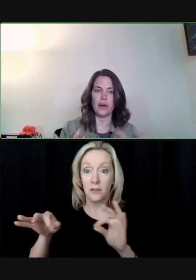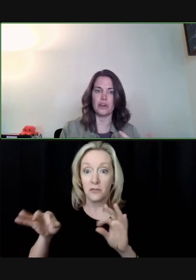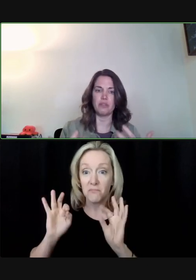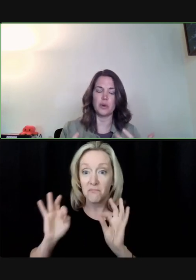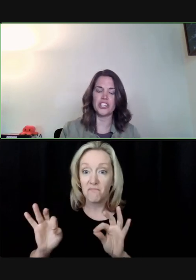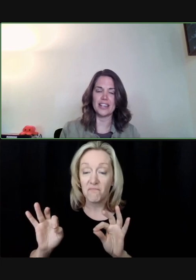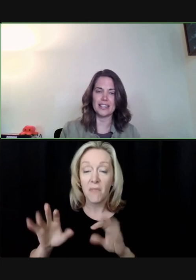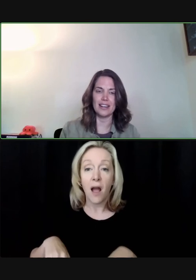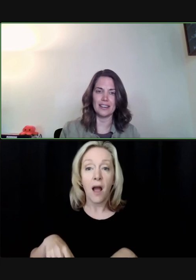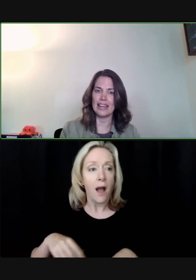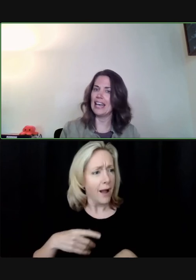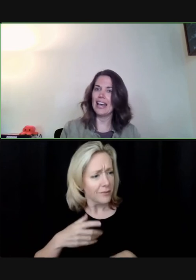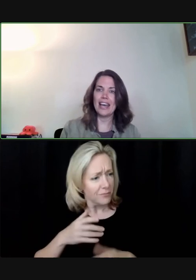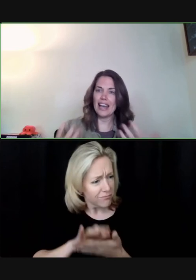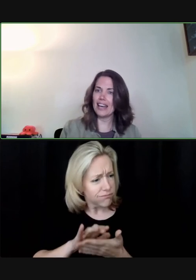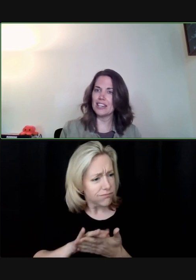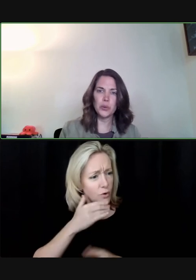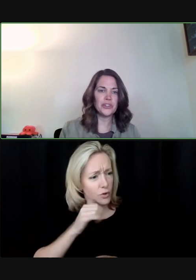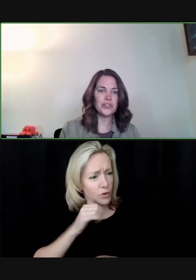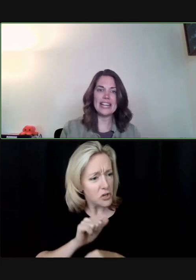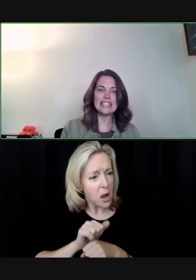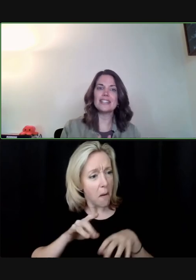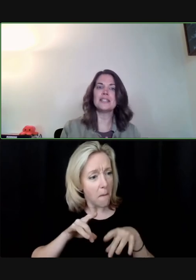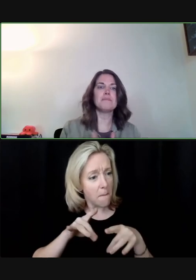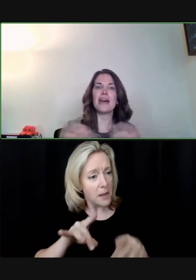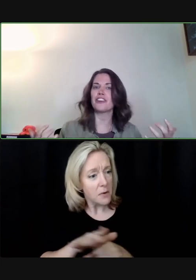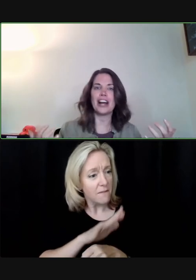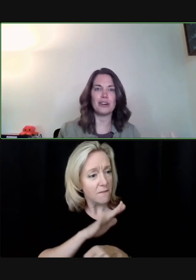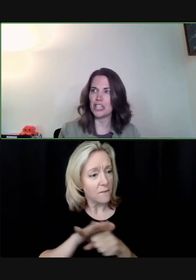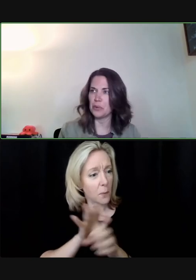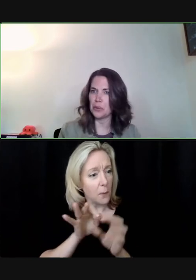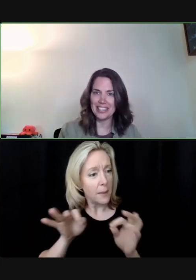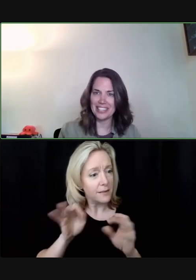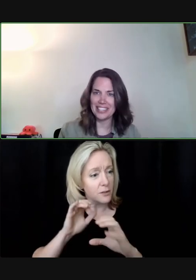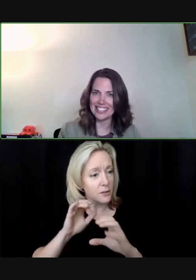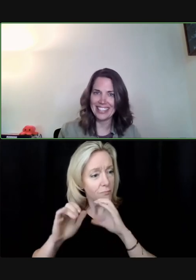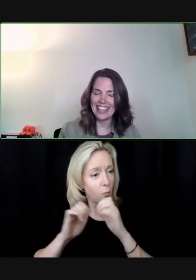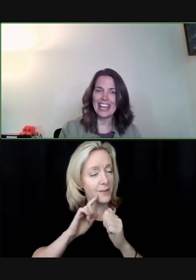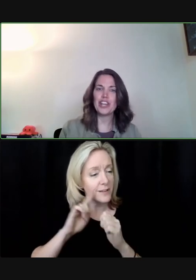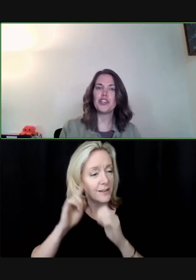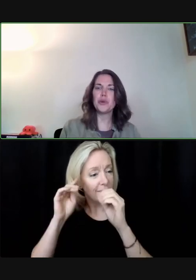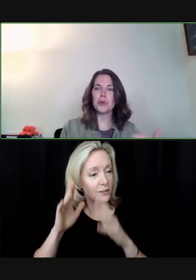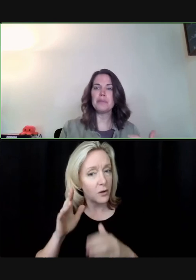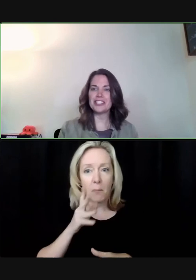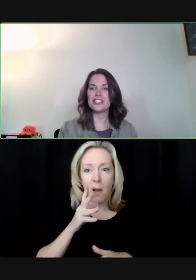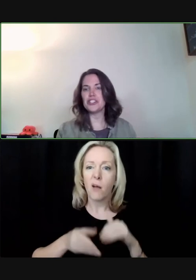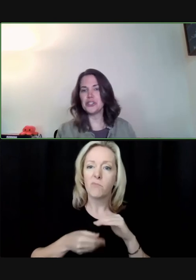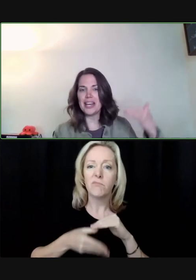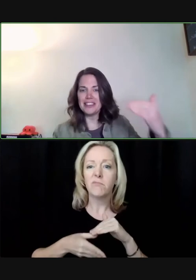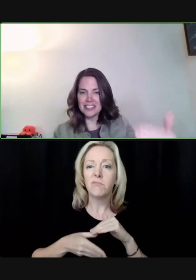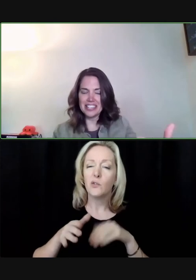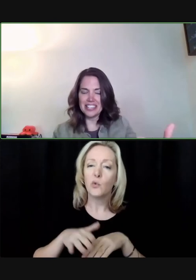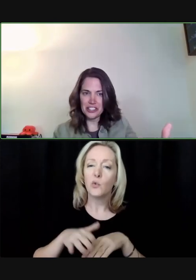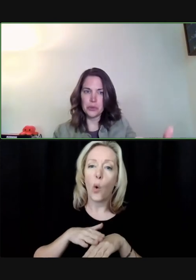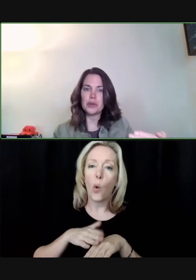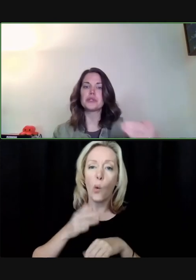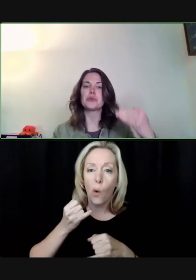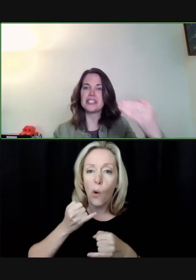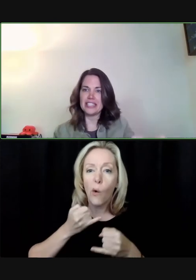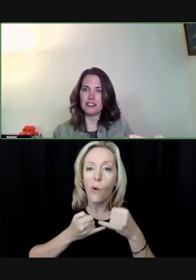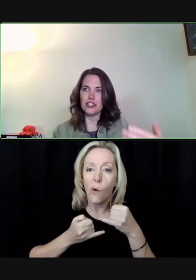was not proud of what she had done. And I told her, it doesn't matter how slow it was. Your message that you gave to